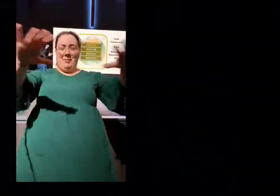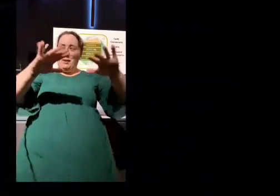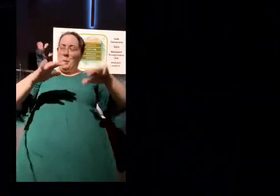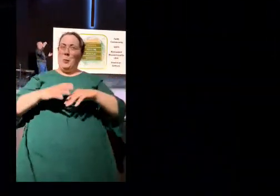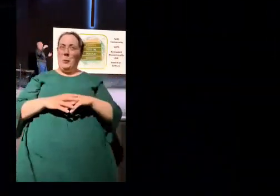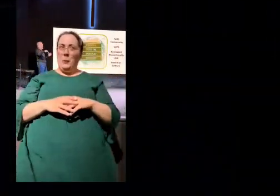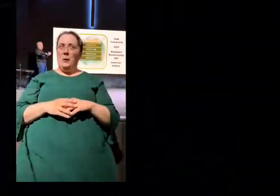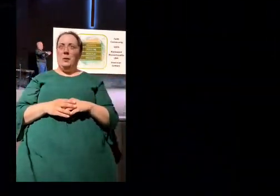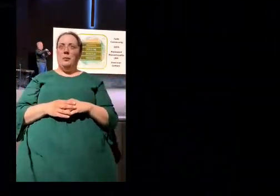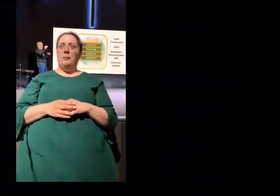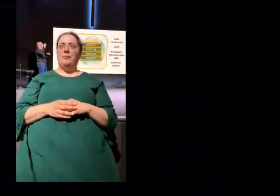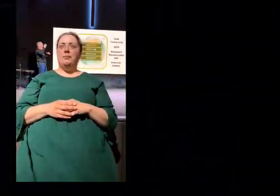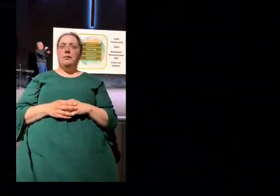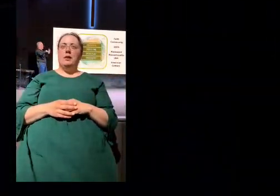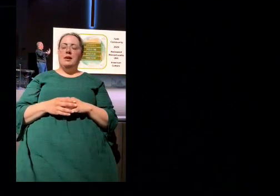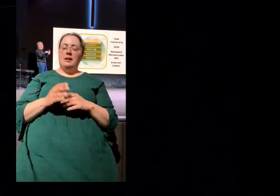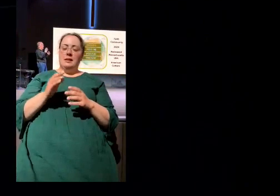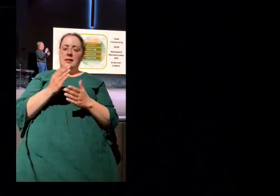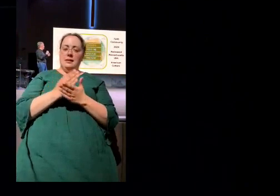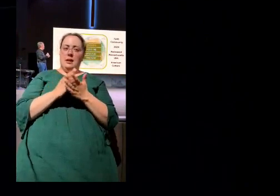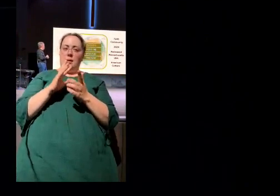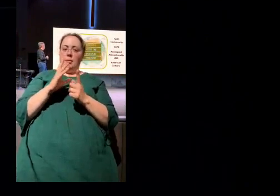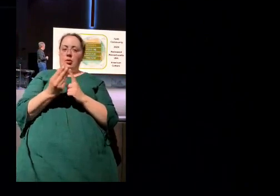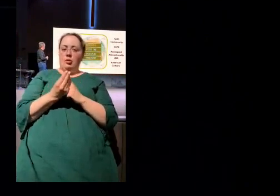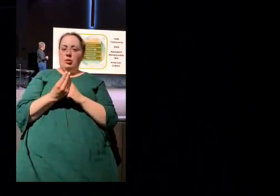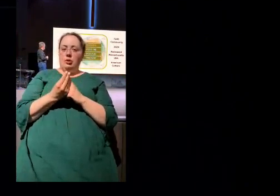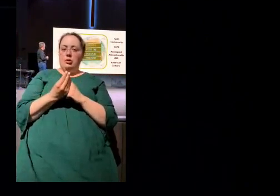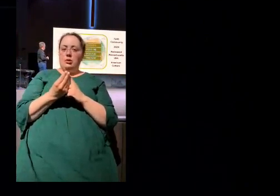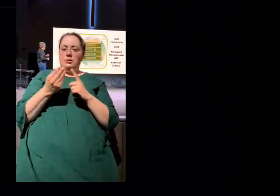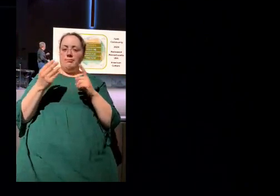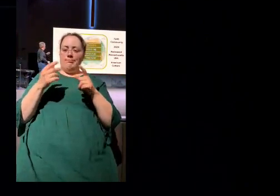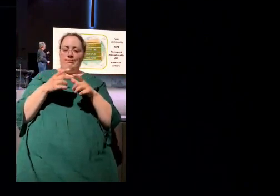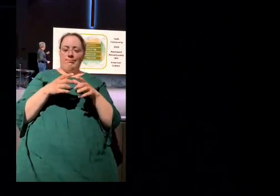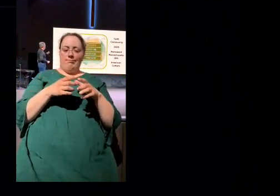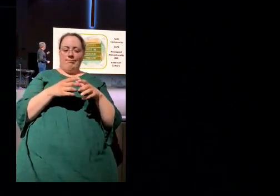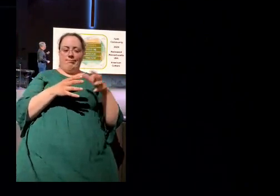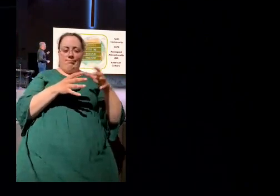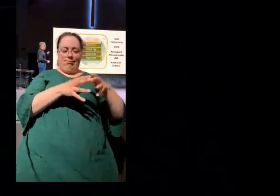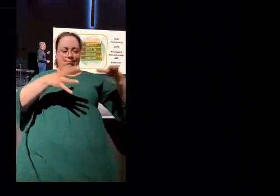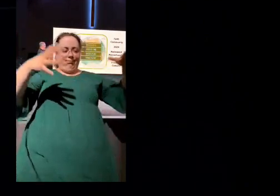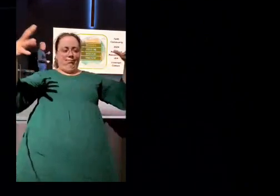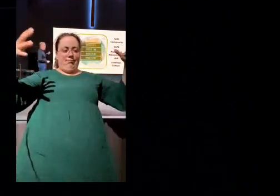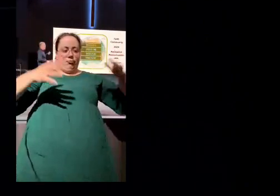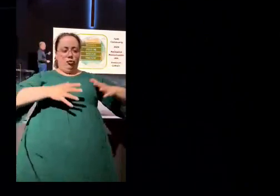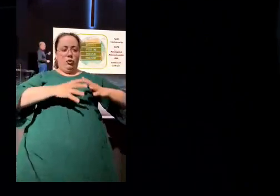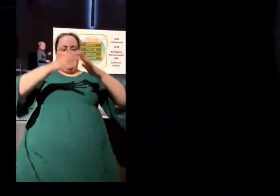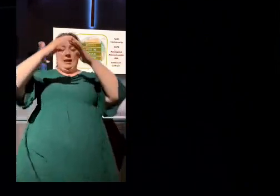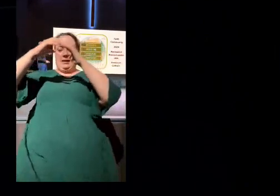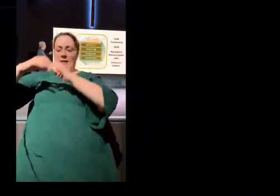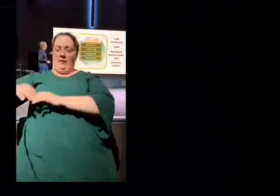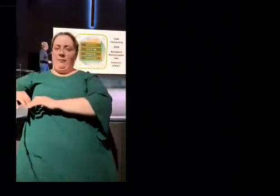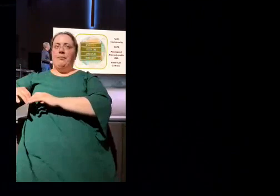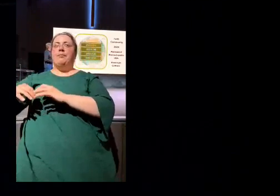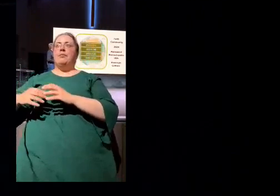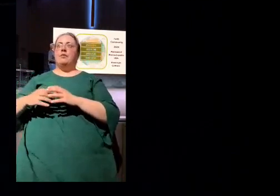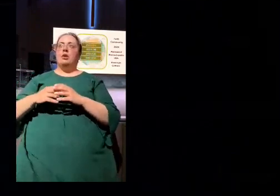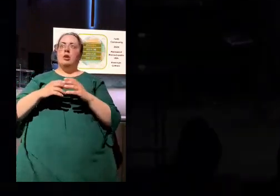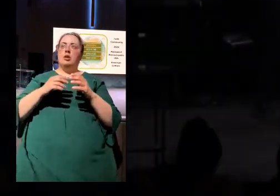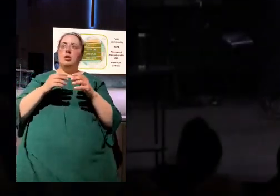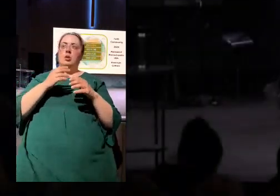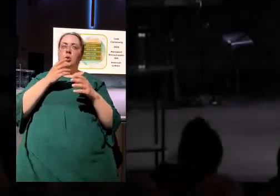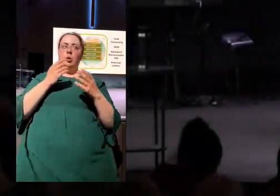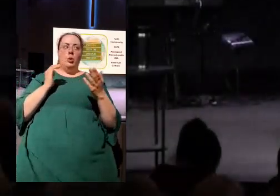different cultures. Some of them rise and fall all the time. And to spoken to a Jewish culture. We're Faith